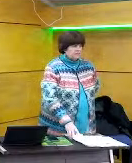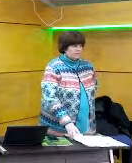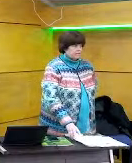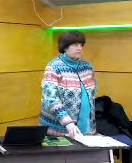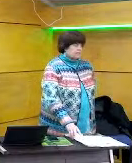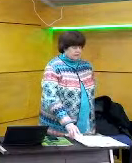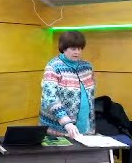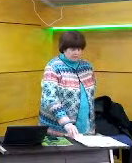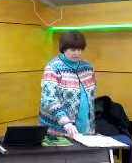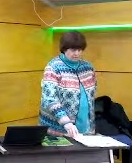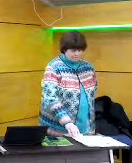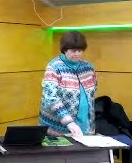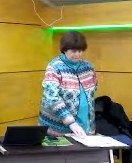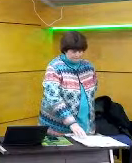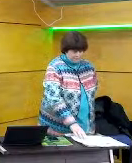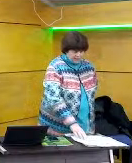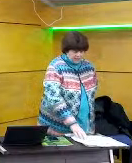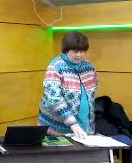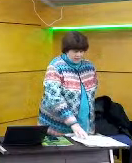stage is